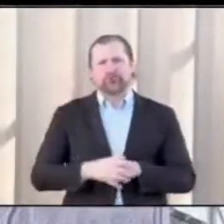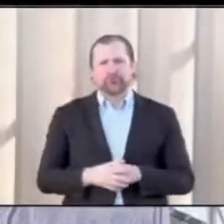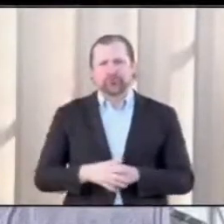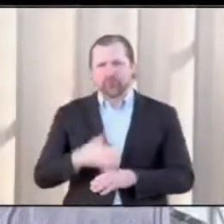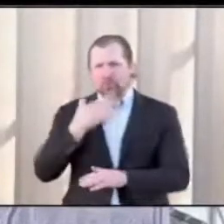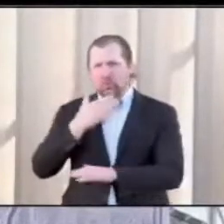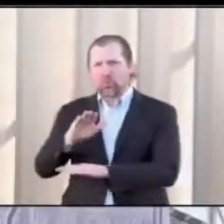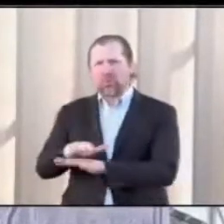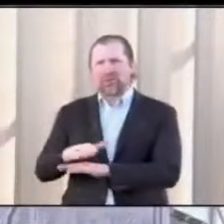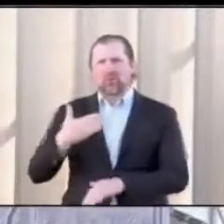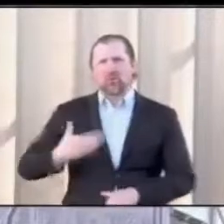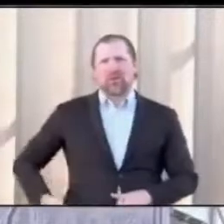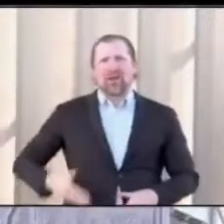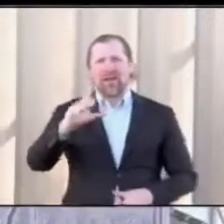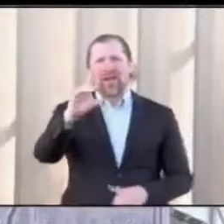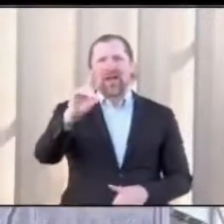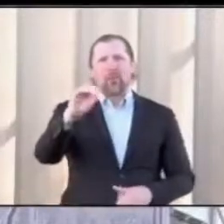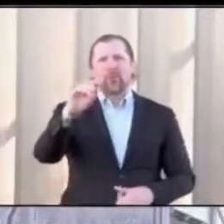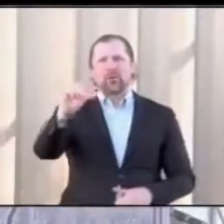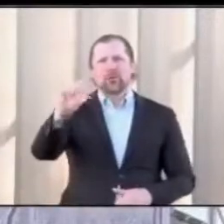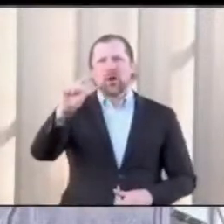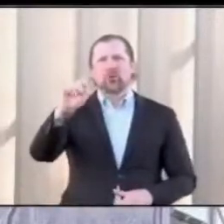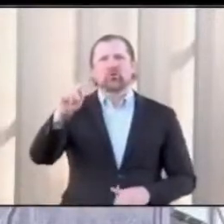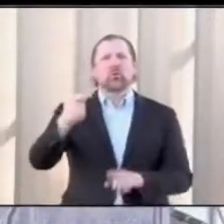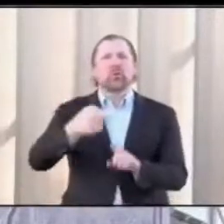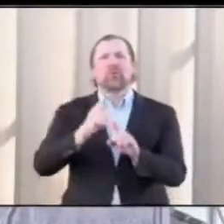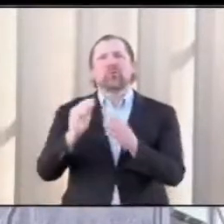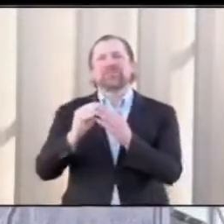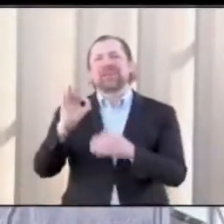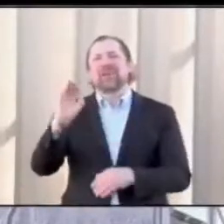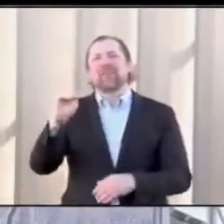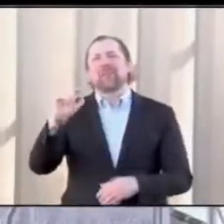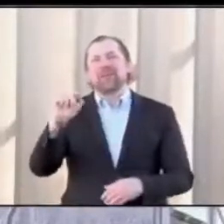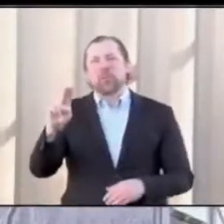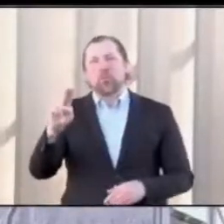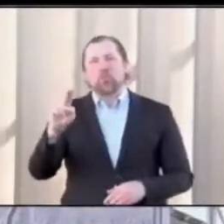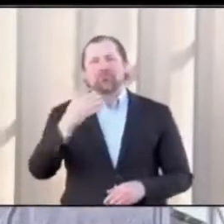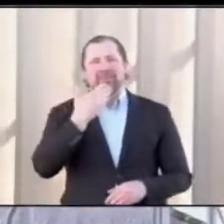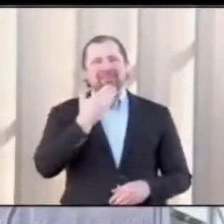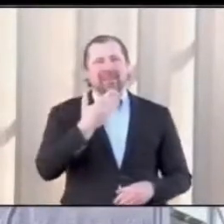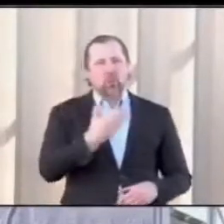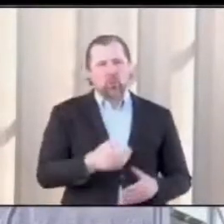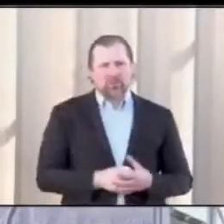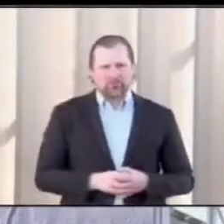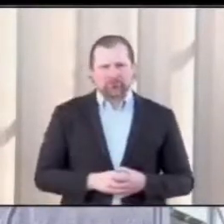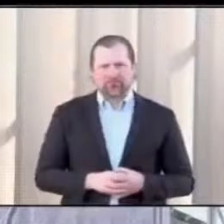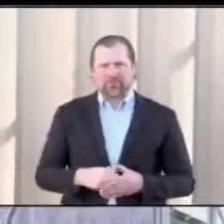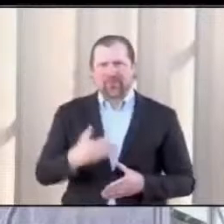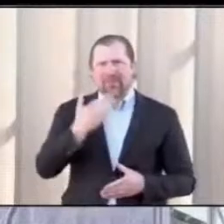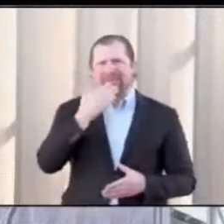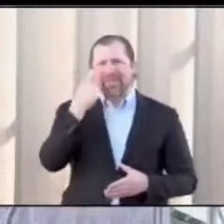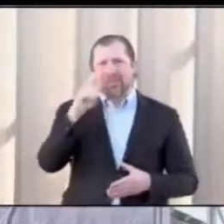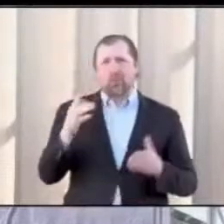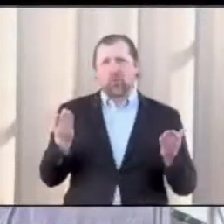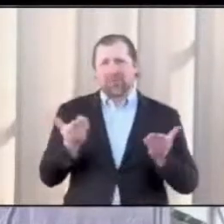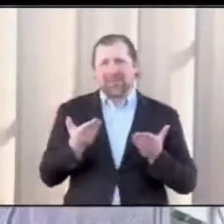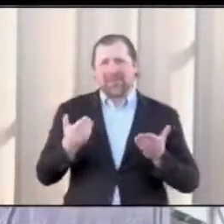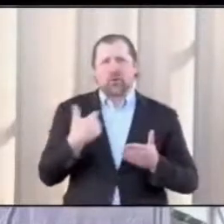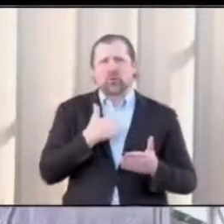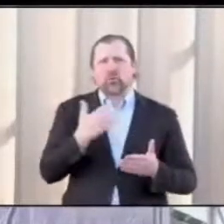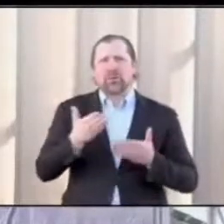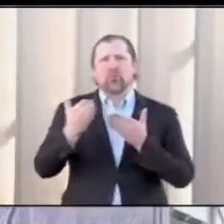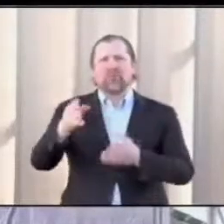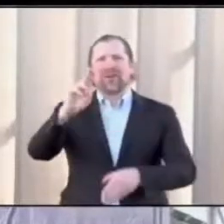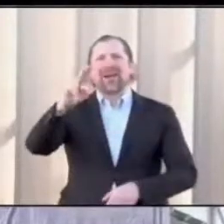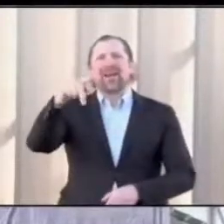Good afternoon. I'm Doug Stewart of the City of Malibu, and I'd like to thank you. I'd like to thank you for being here as we provide an